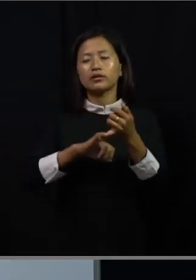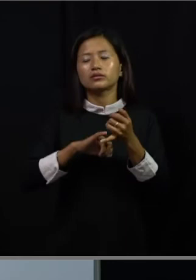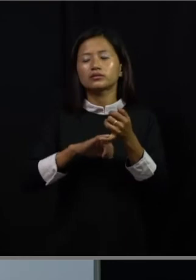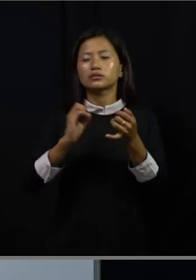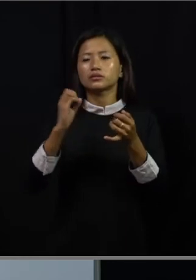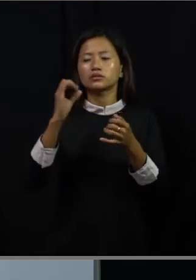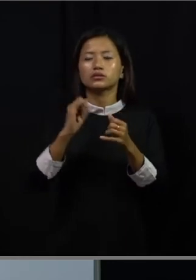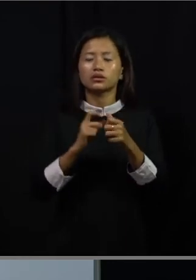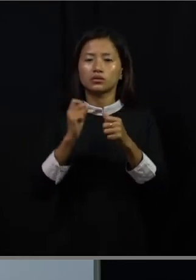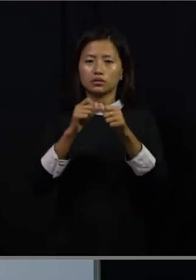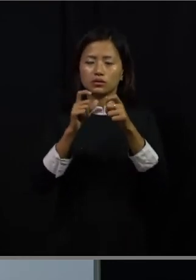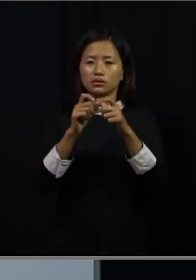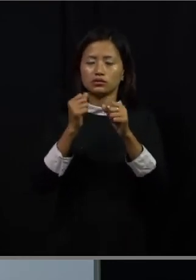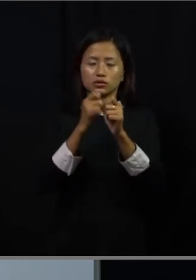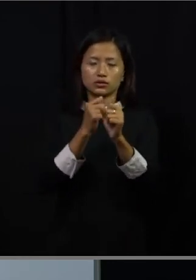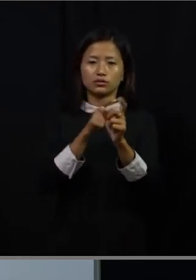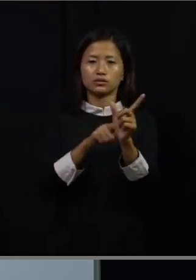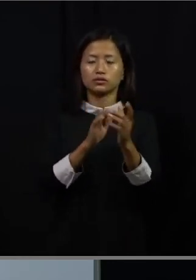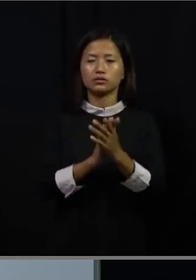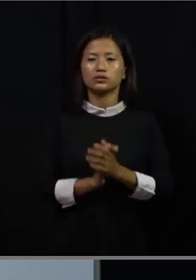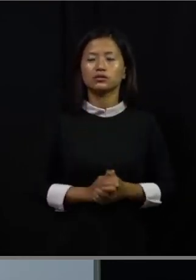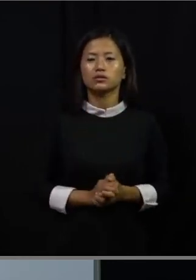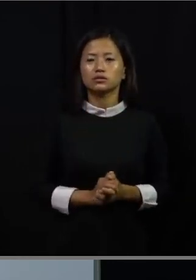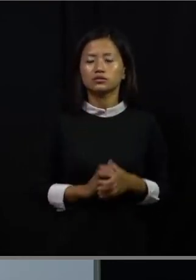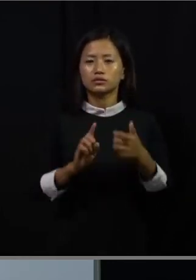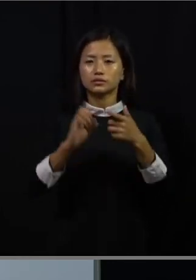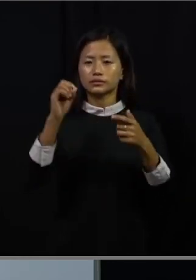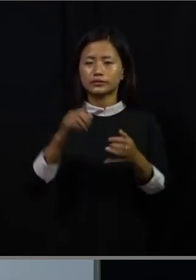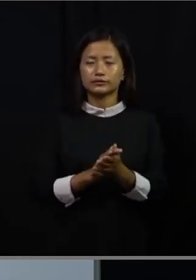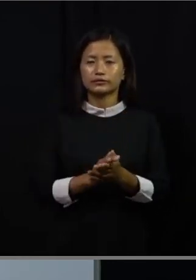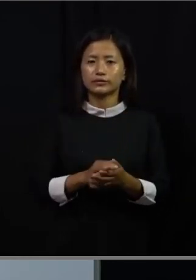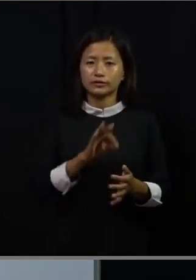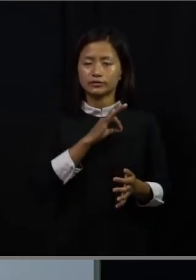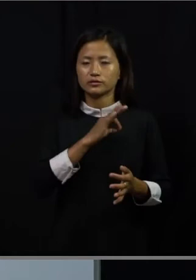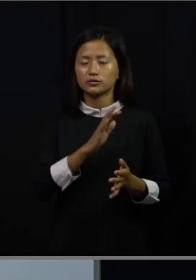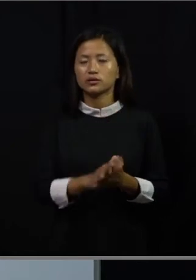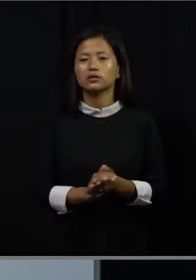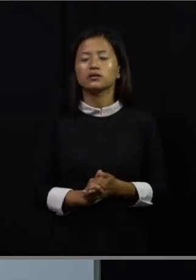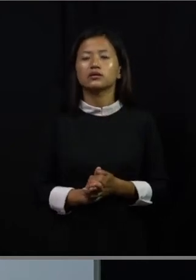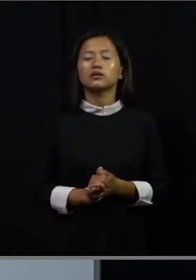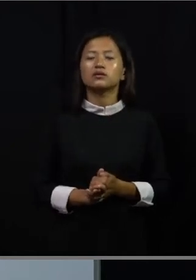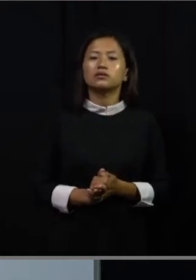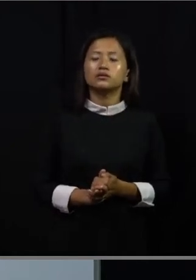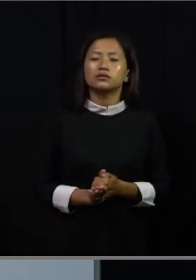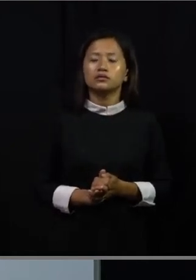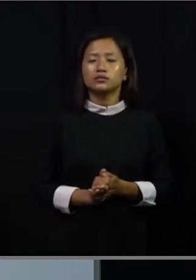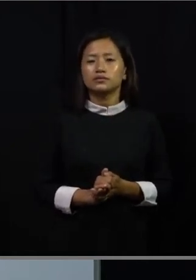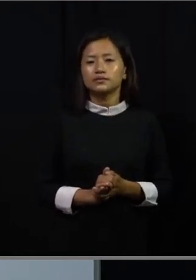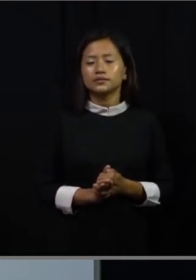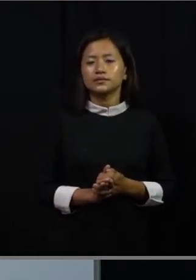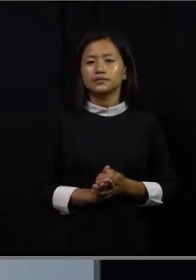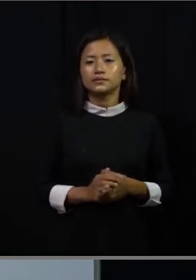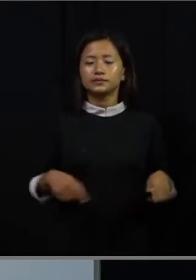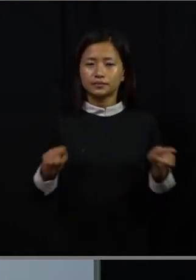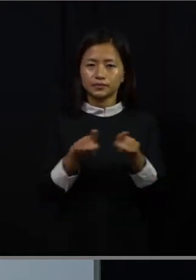interested in the study of economic activities. Okay, there is also a branch called as sociology of economic